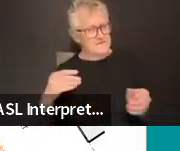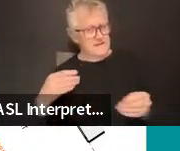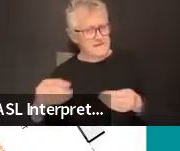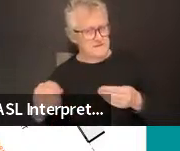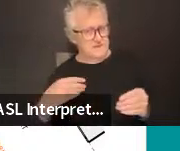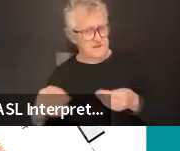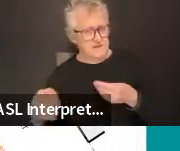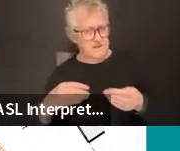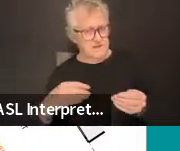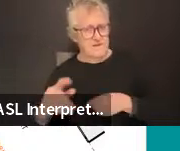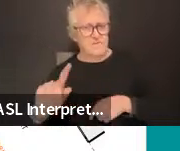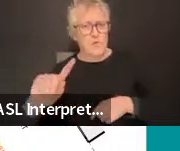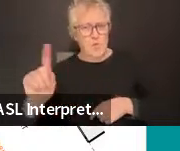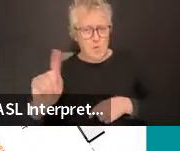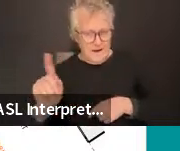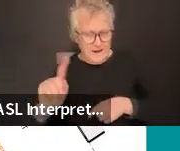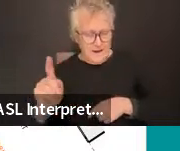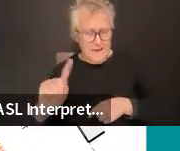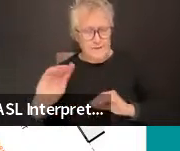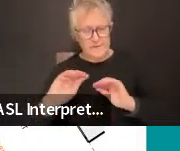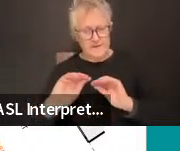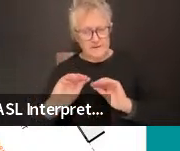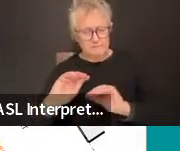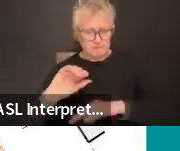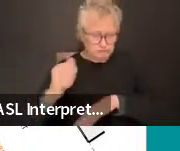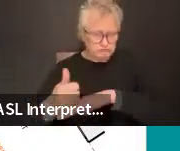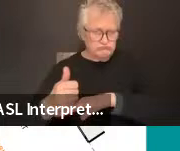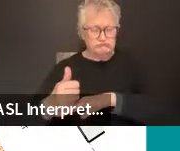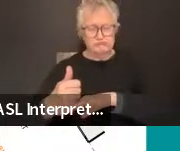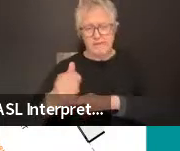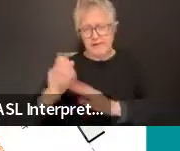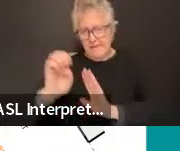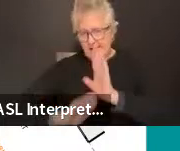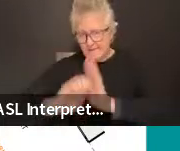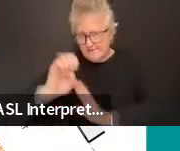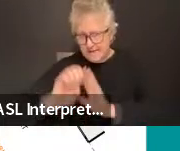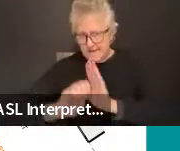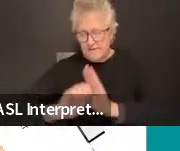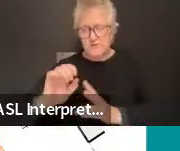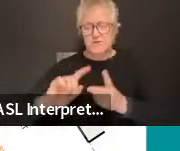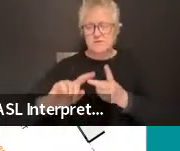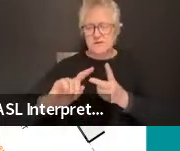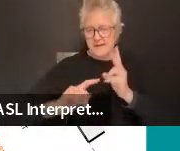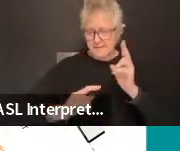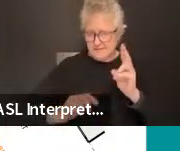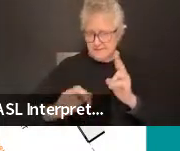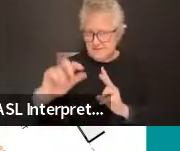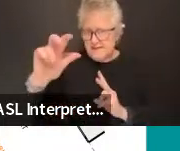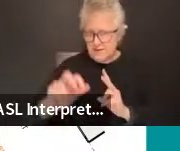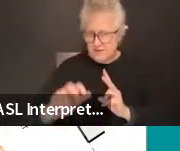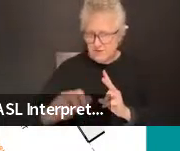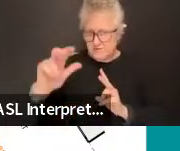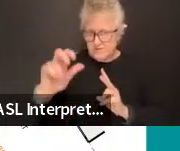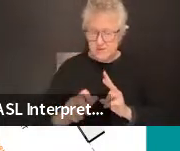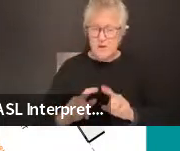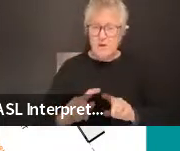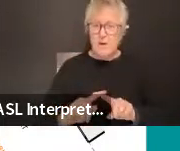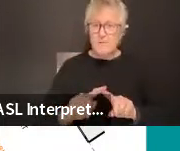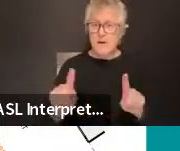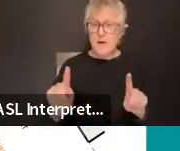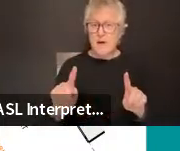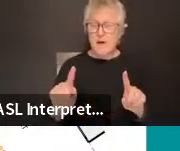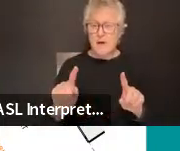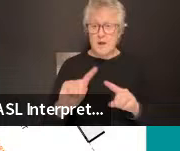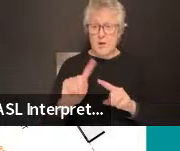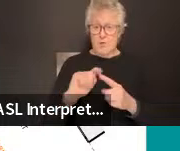can locate the elevators and stairs. And however, when you get there, you come straight up